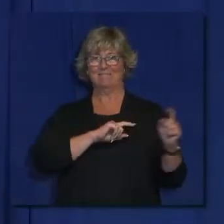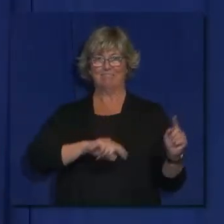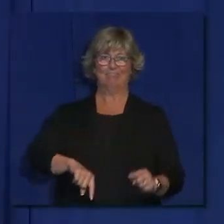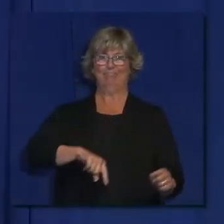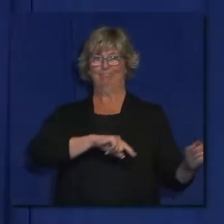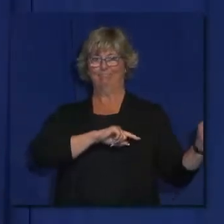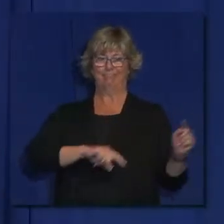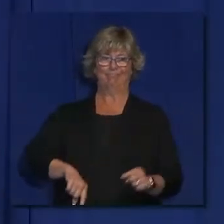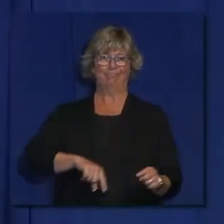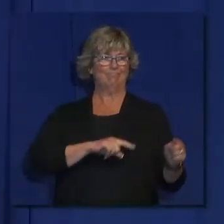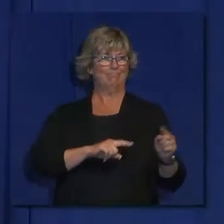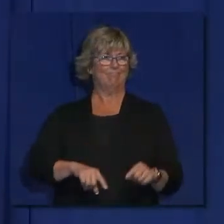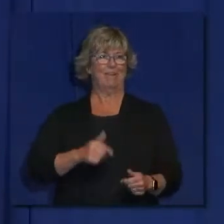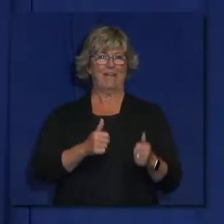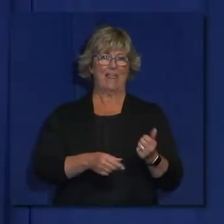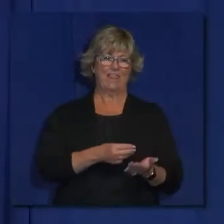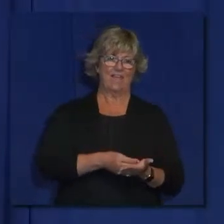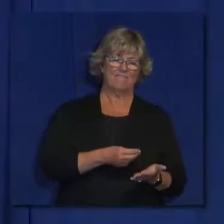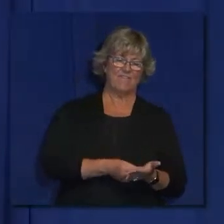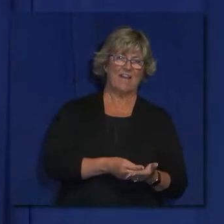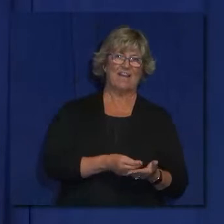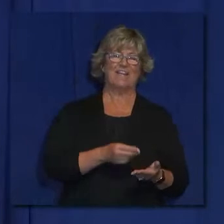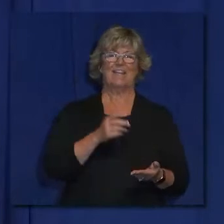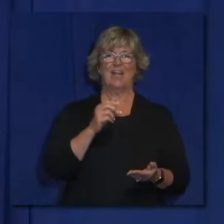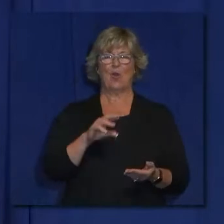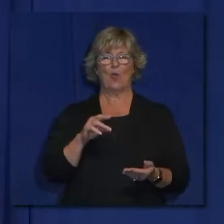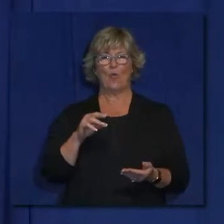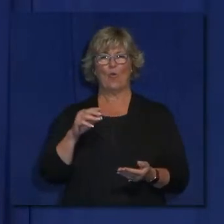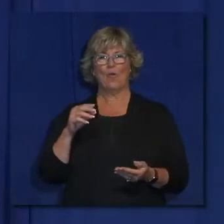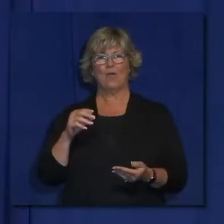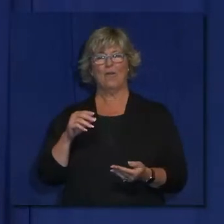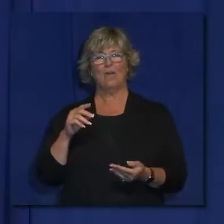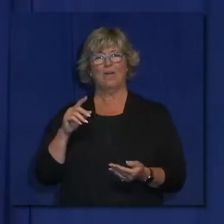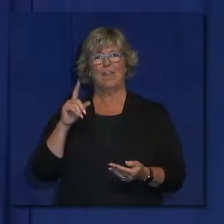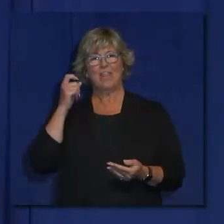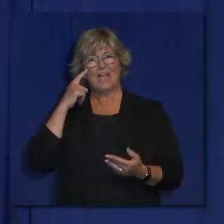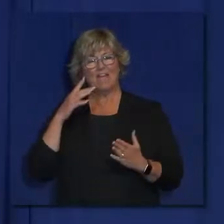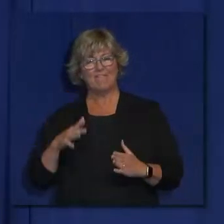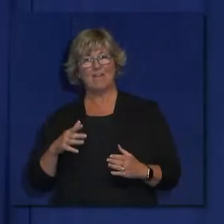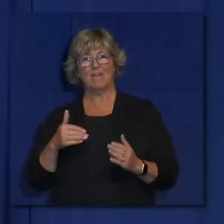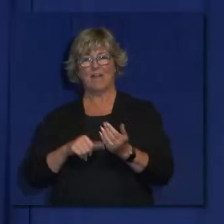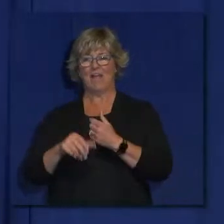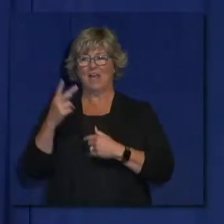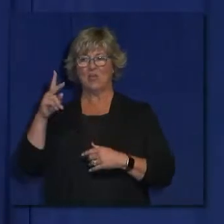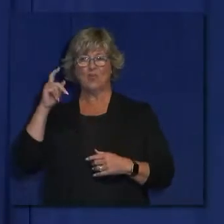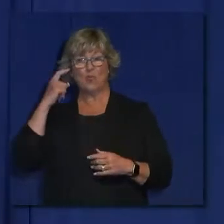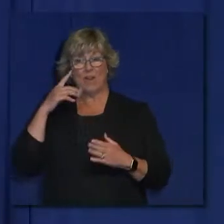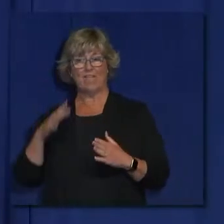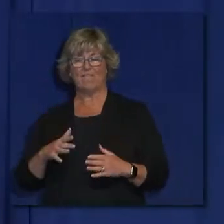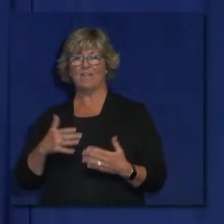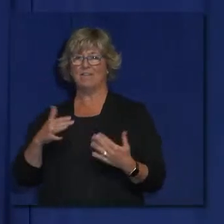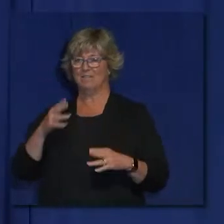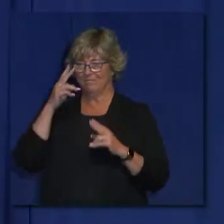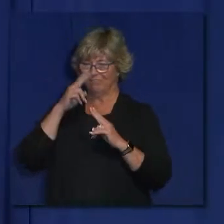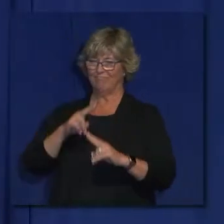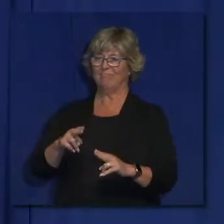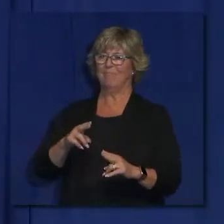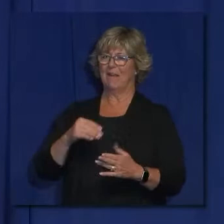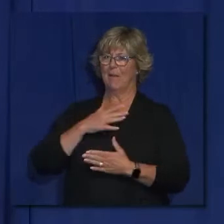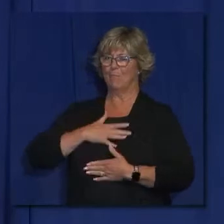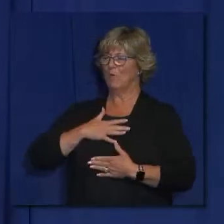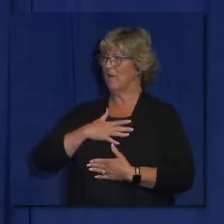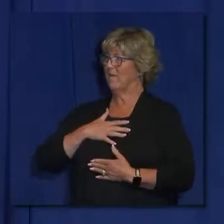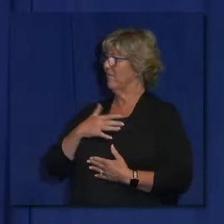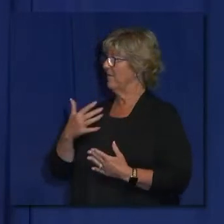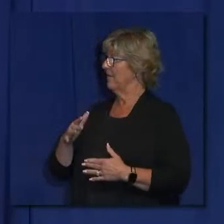them at either finance or the governor's office under two governors. It's been an honor and a privilege to do this work, and